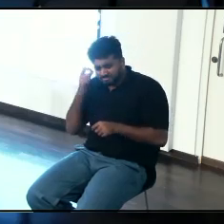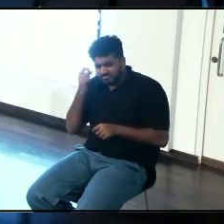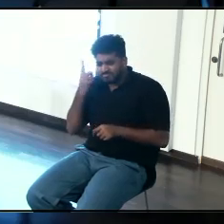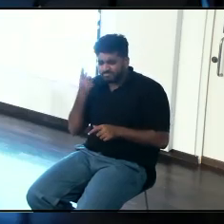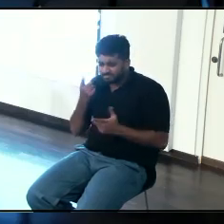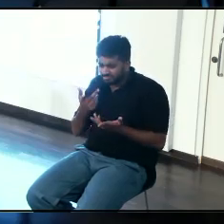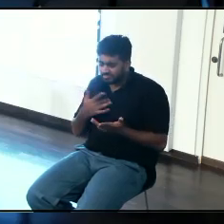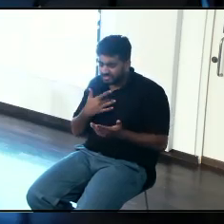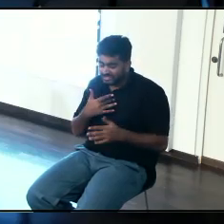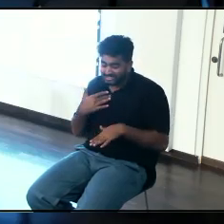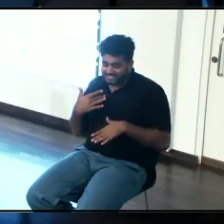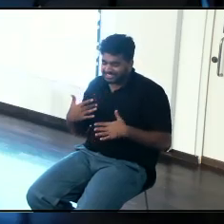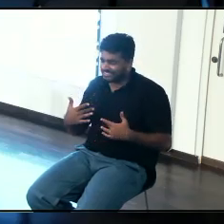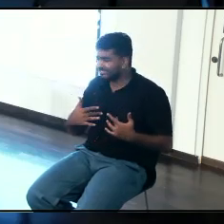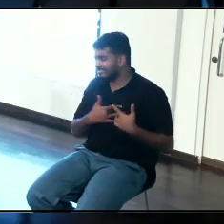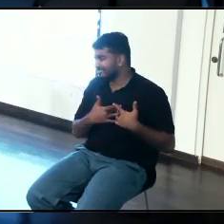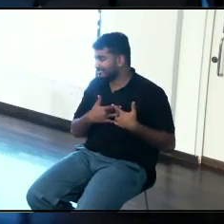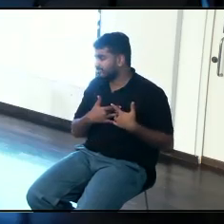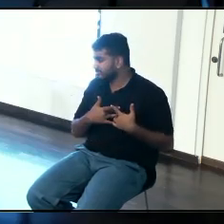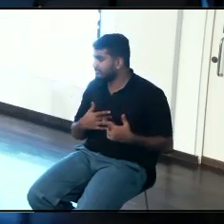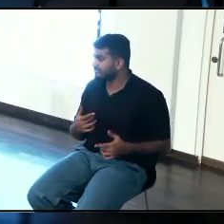that really touched me.